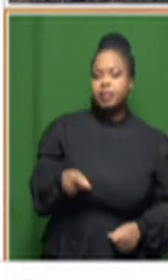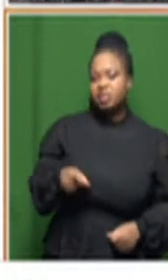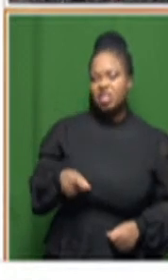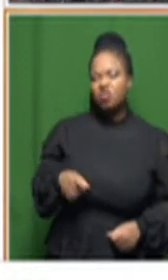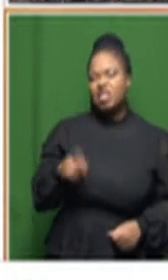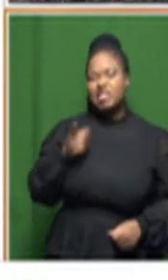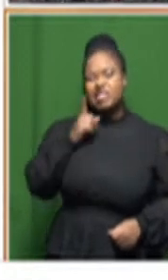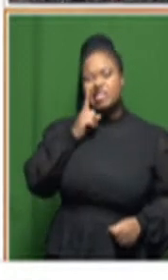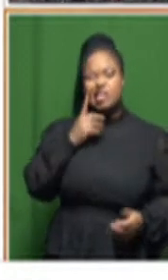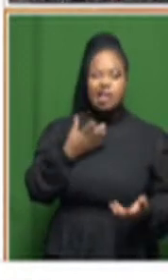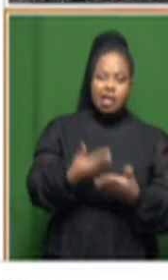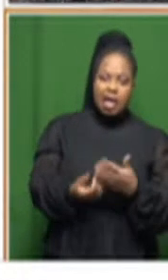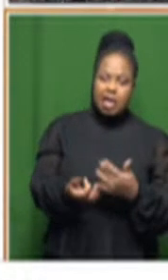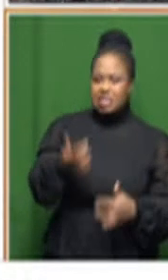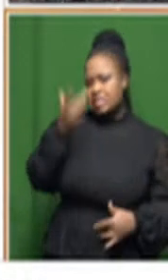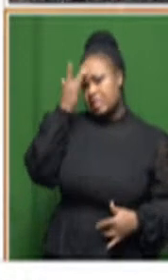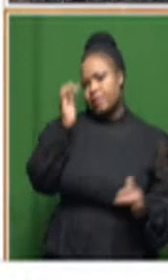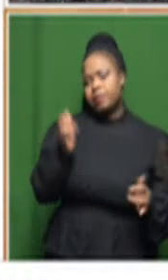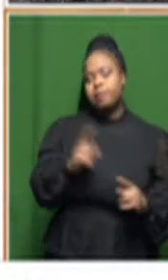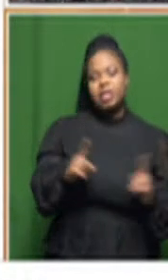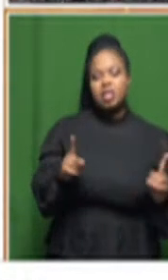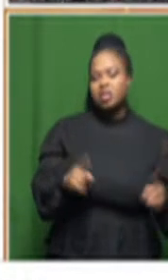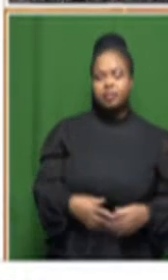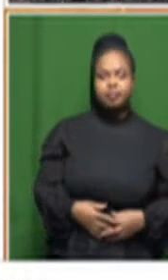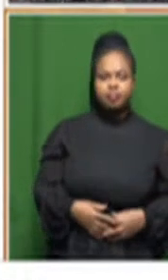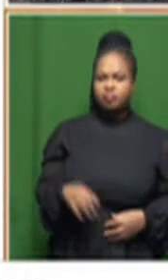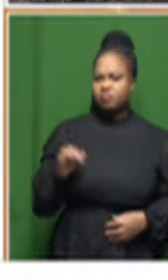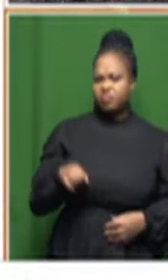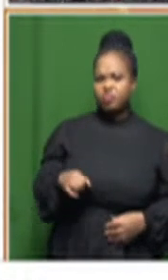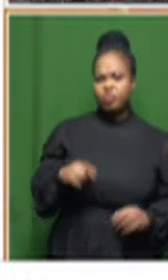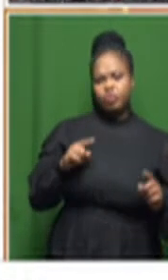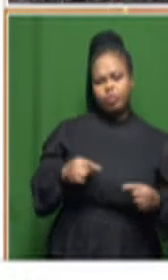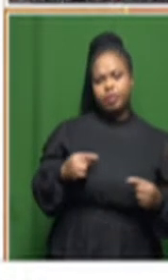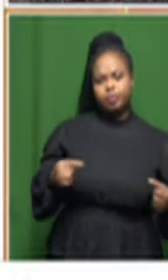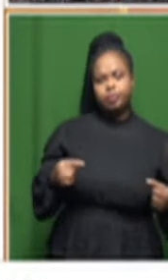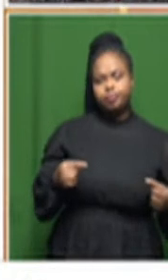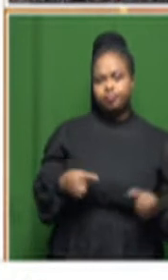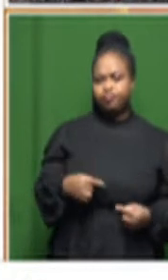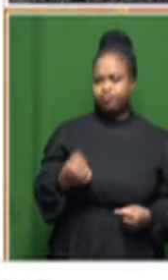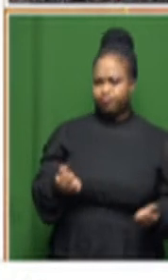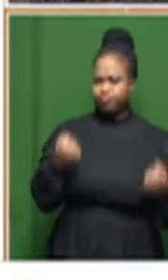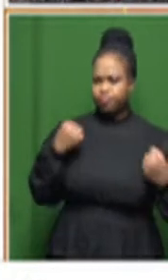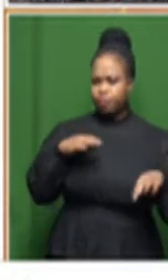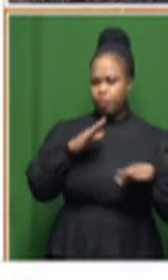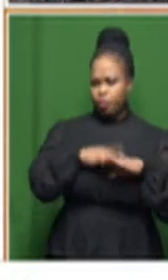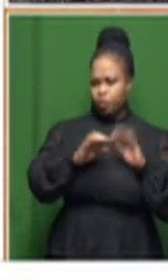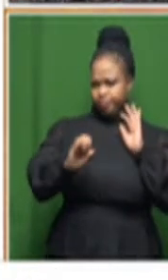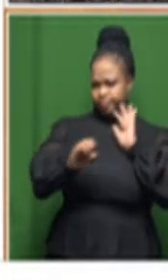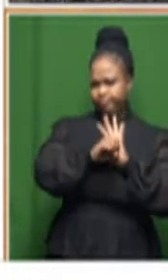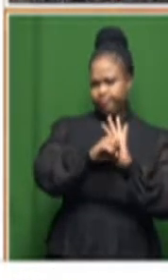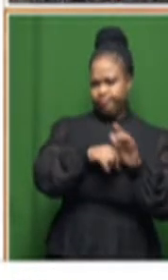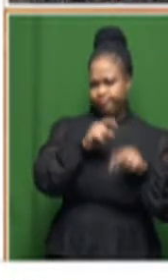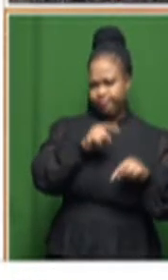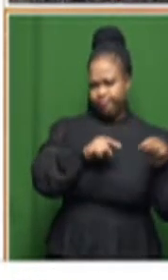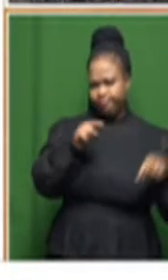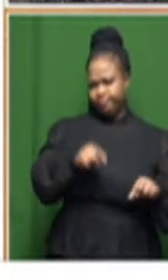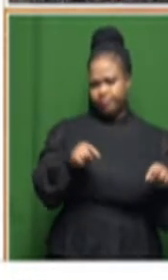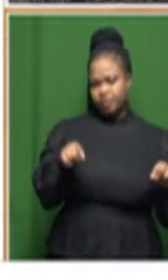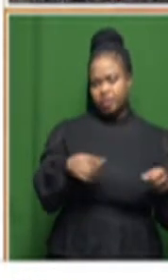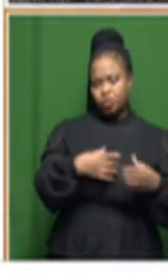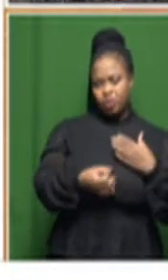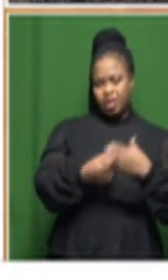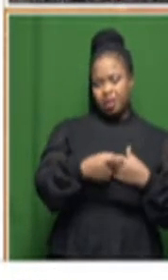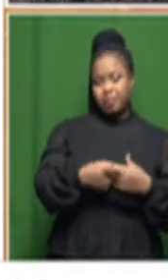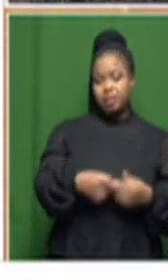trial, although they have been very large, can be powered enough to detect these very